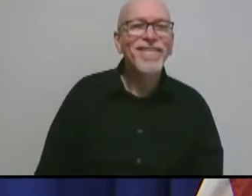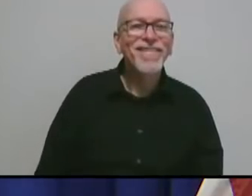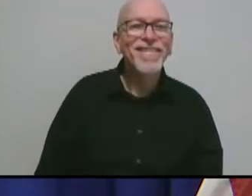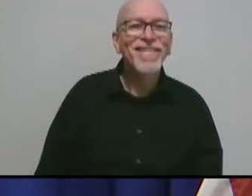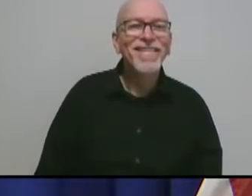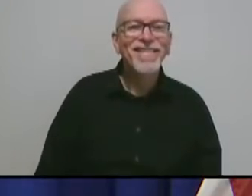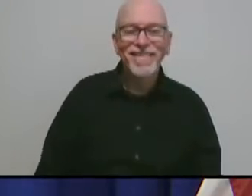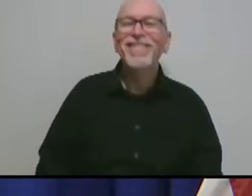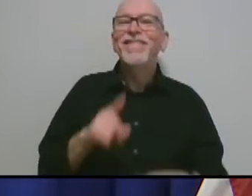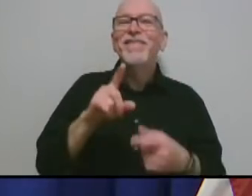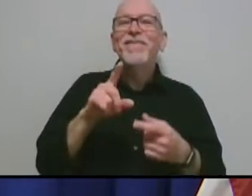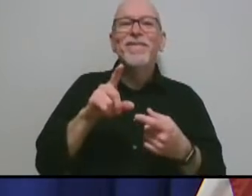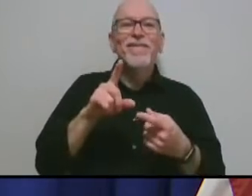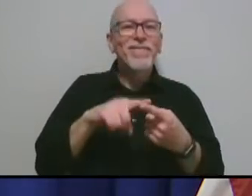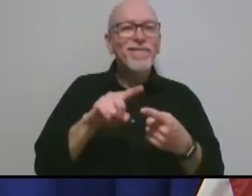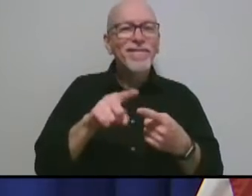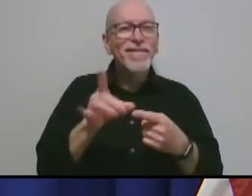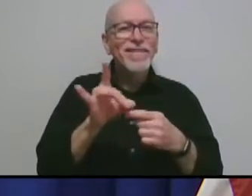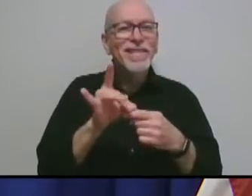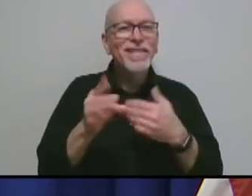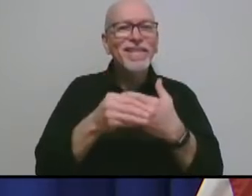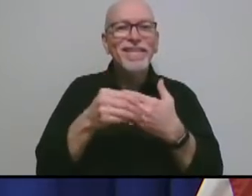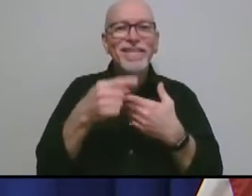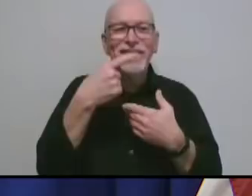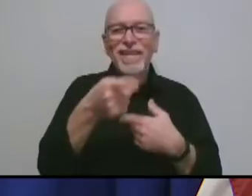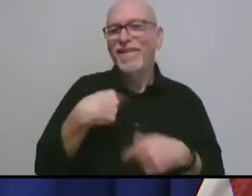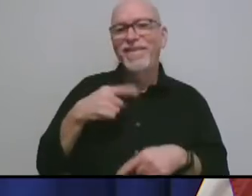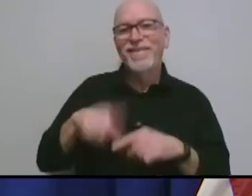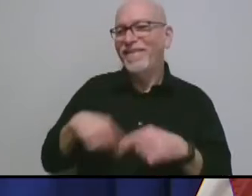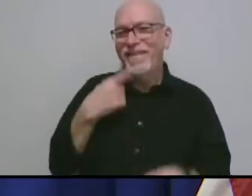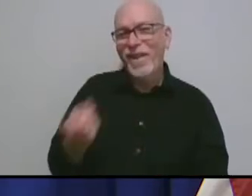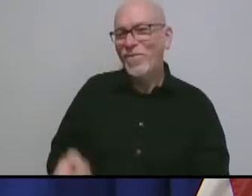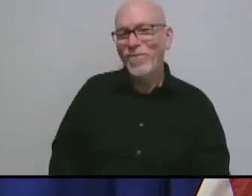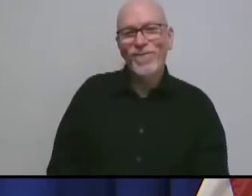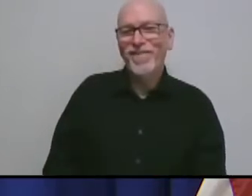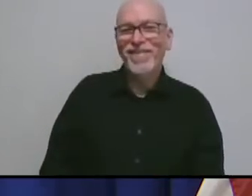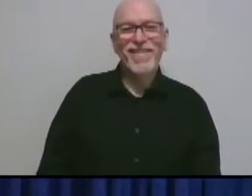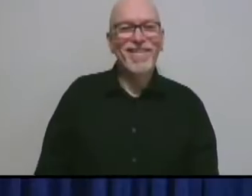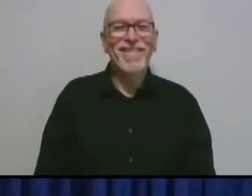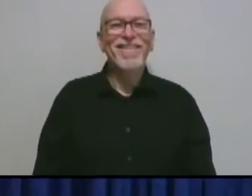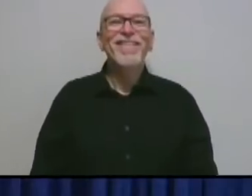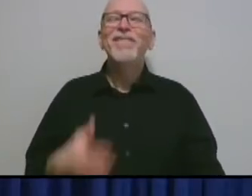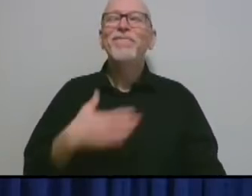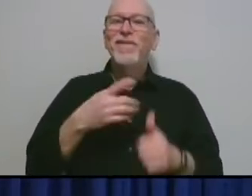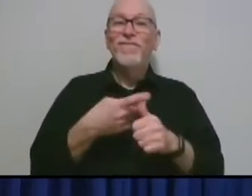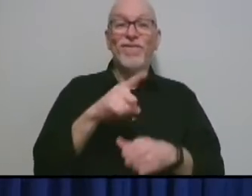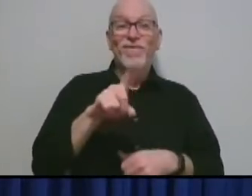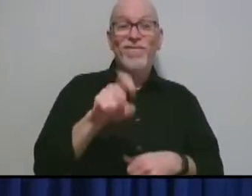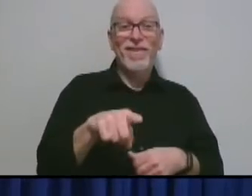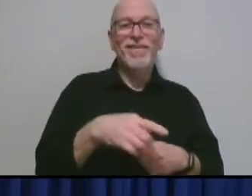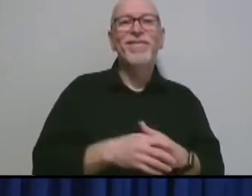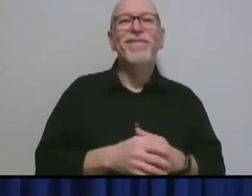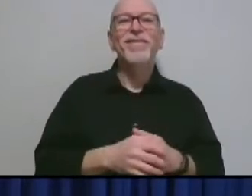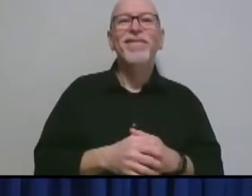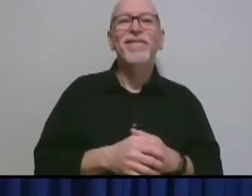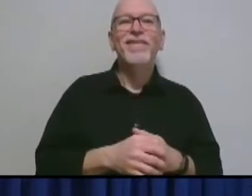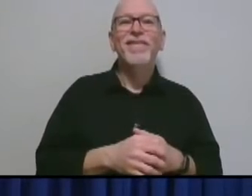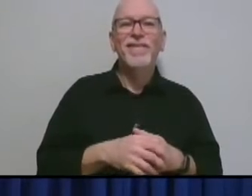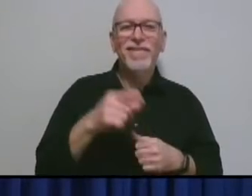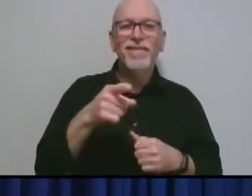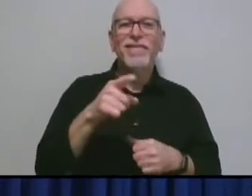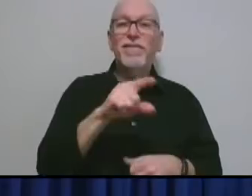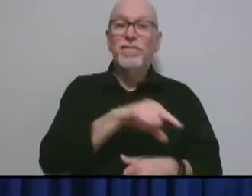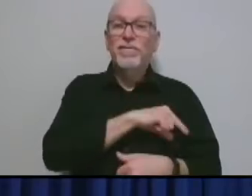what does the sticky note say? I can't tell you that. Okay. So my first question is, as the eligibility